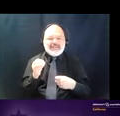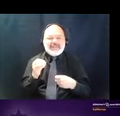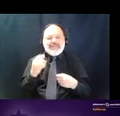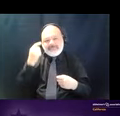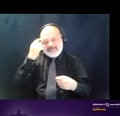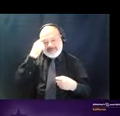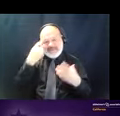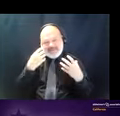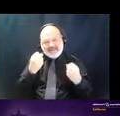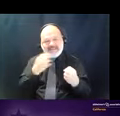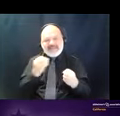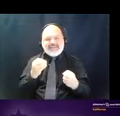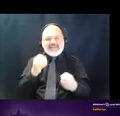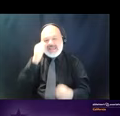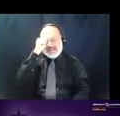and Alzheimer's. Next one.